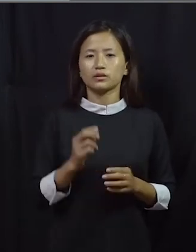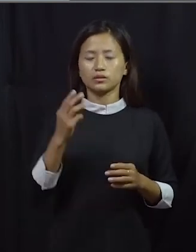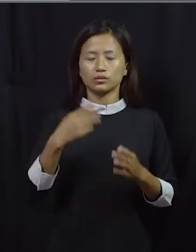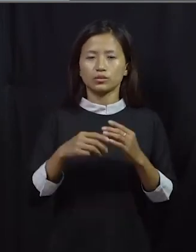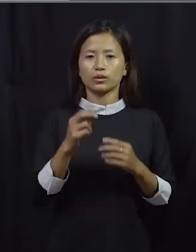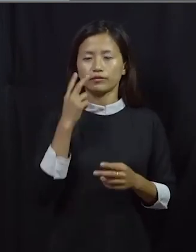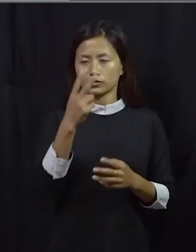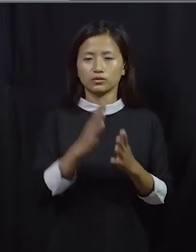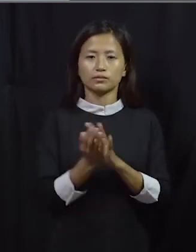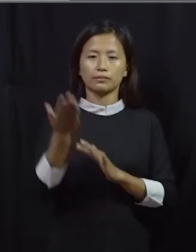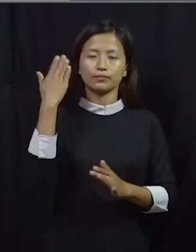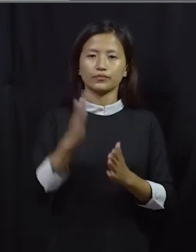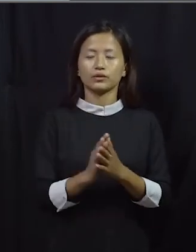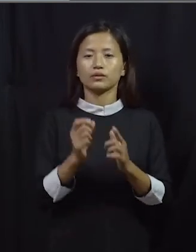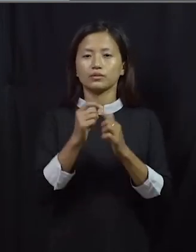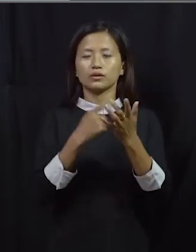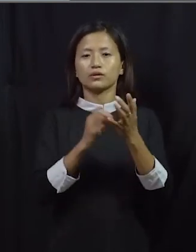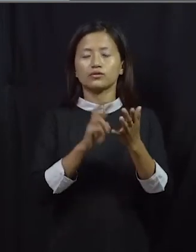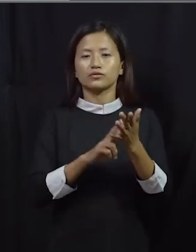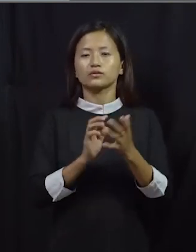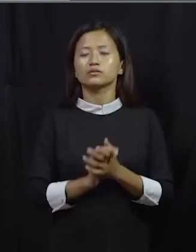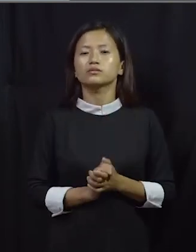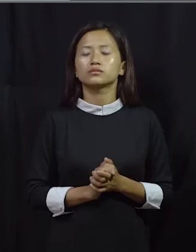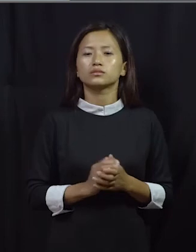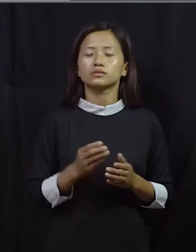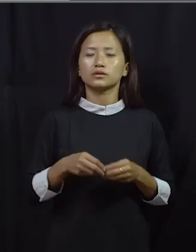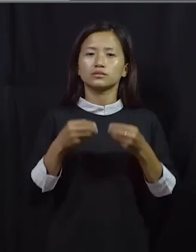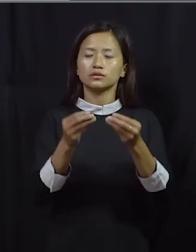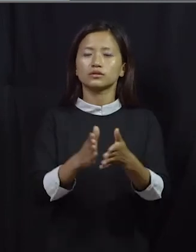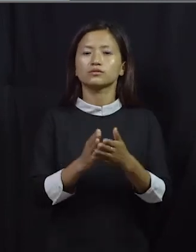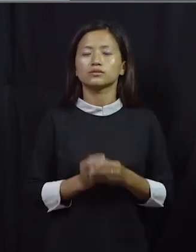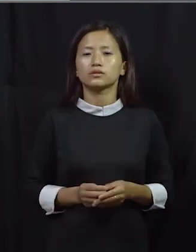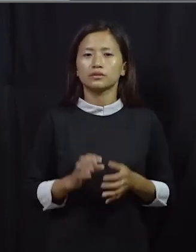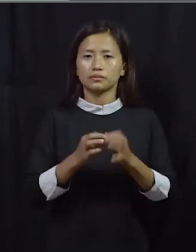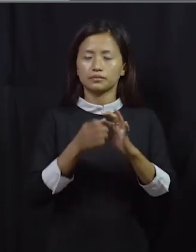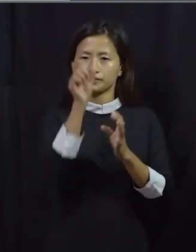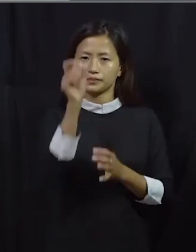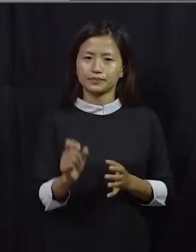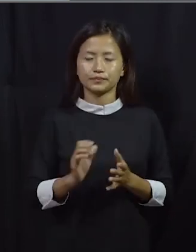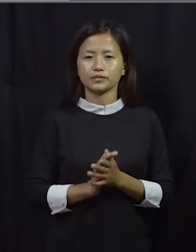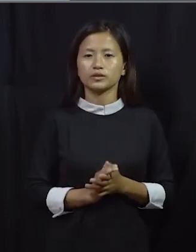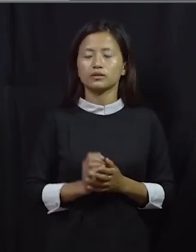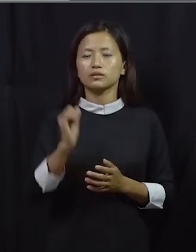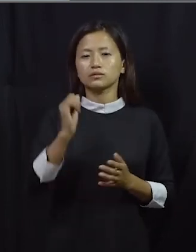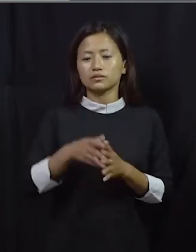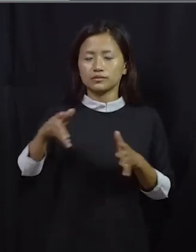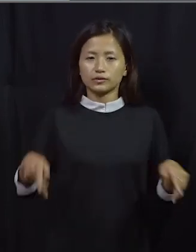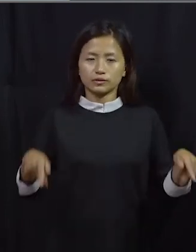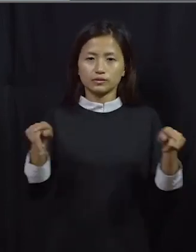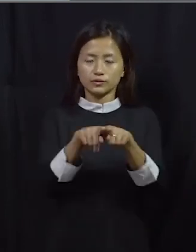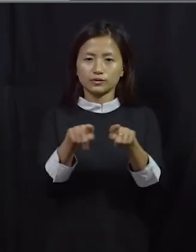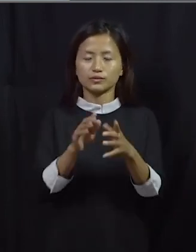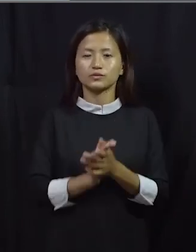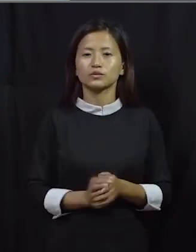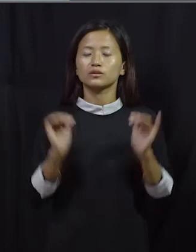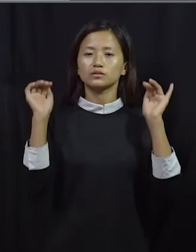reflect back to the provisions, some of the provisions that has been given in a partnership deed. At the same time, you are